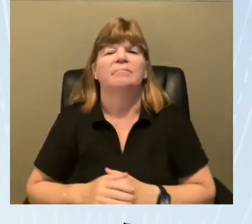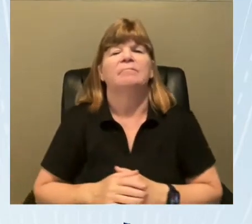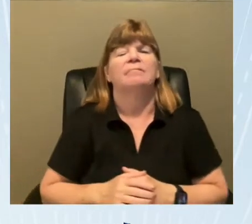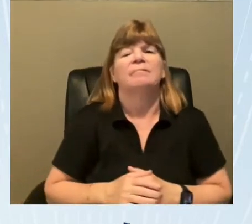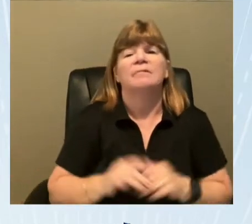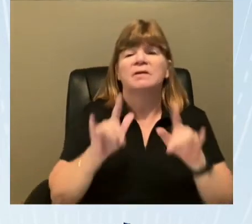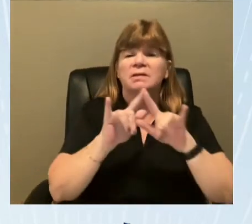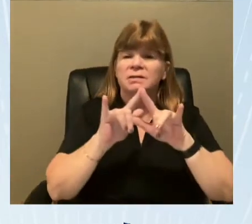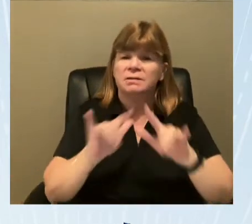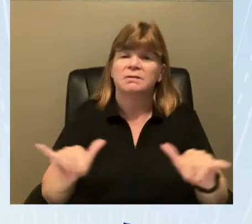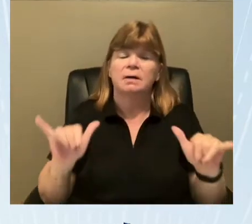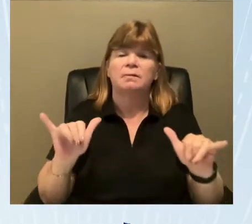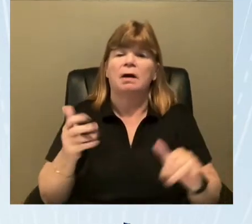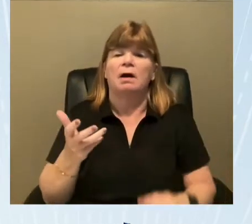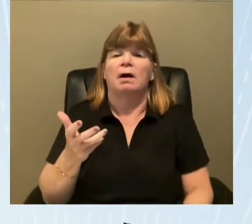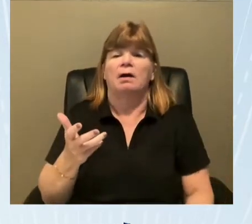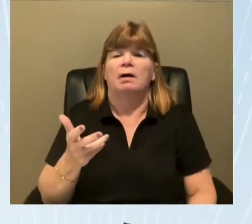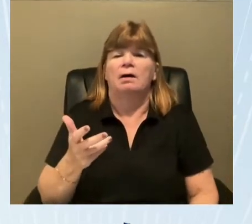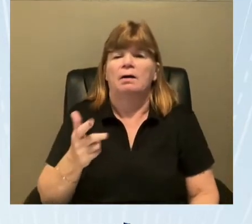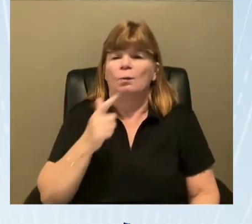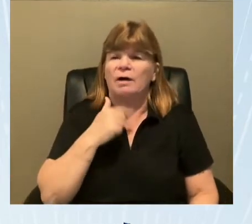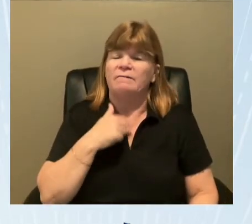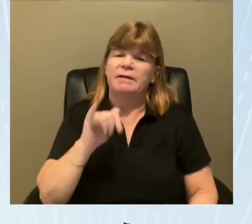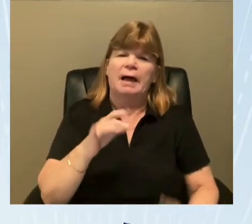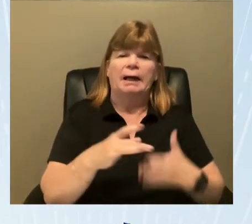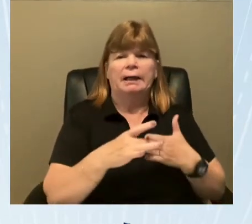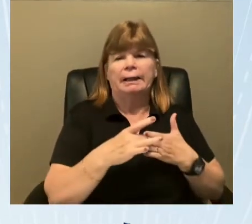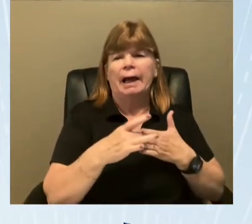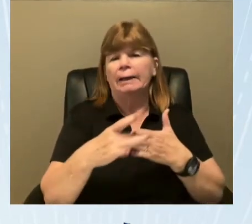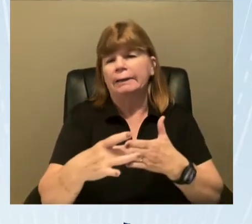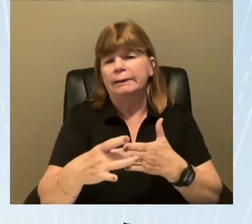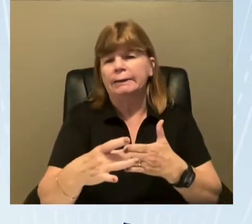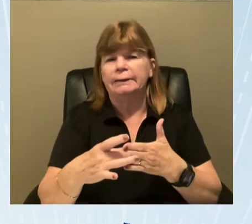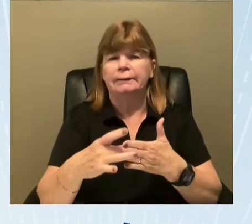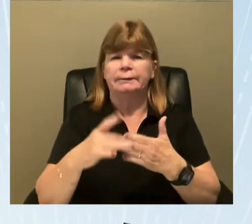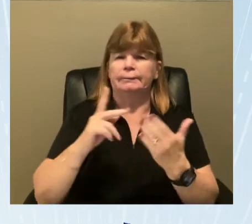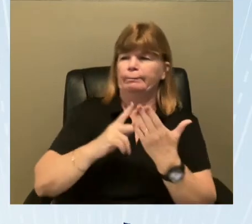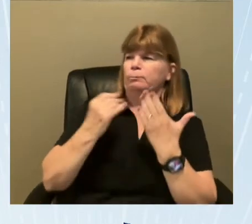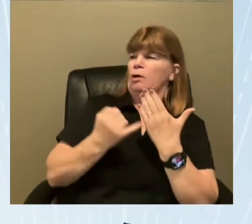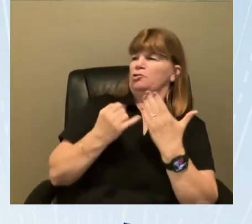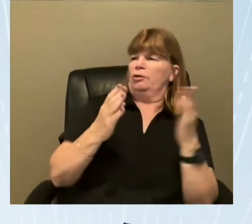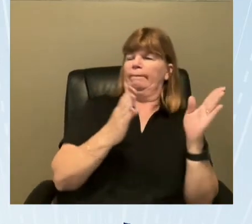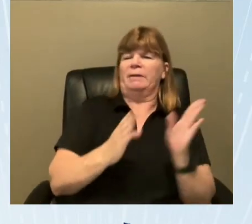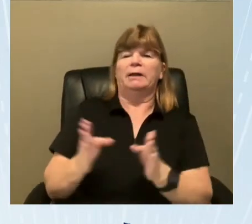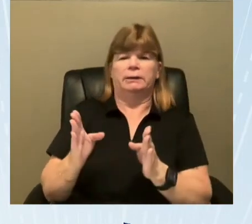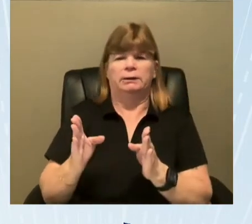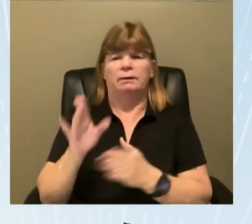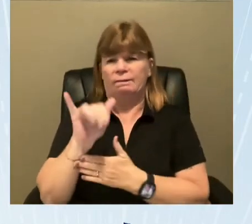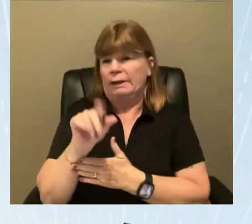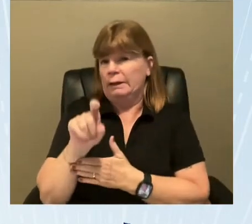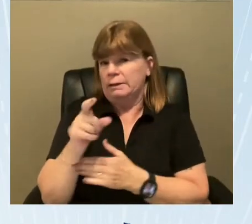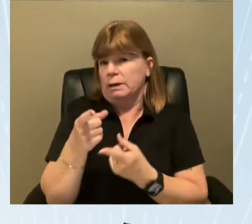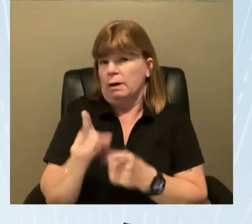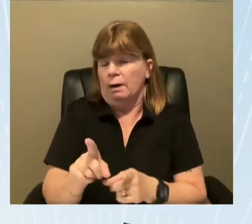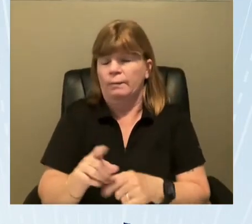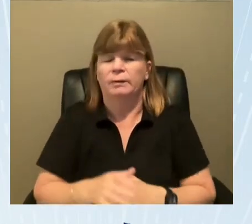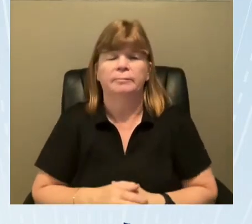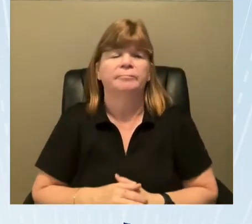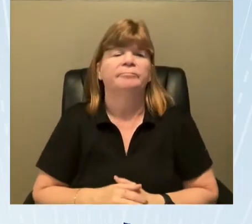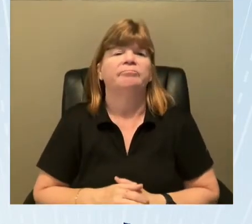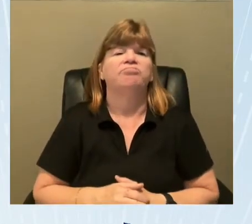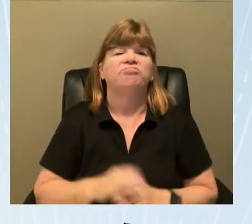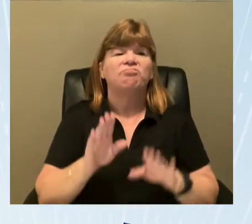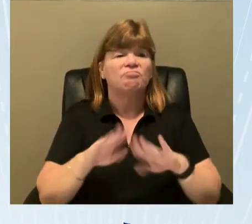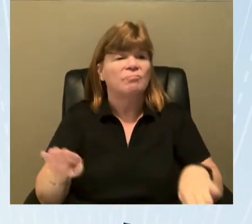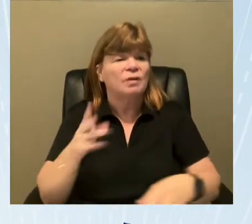that, there's the guided project planning that needs to occur. Childcare facilities